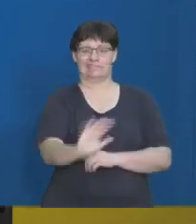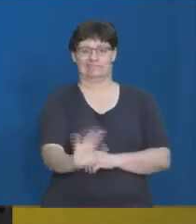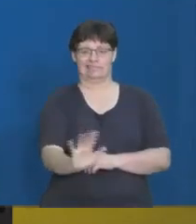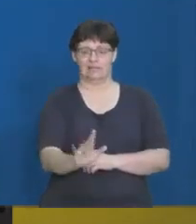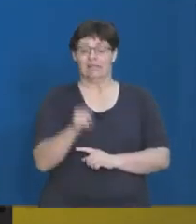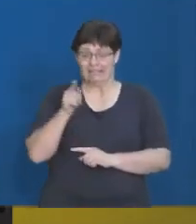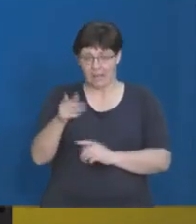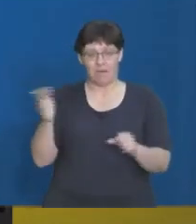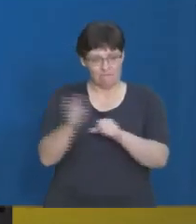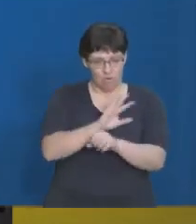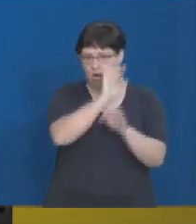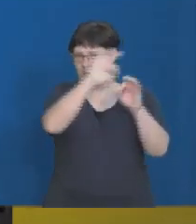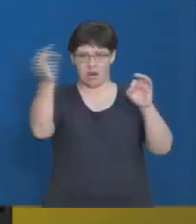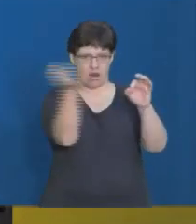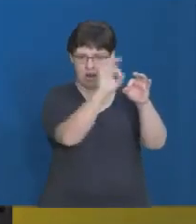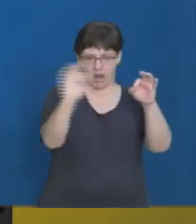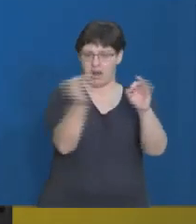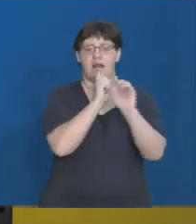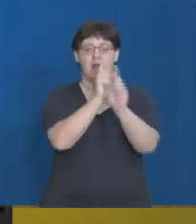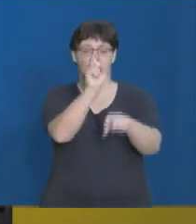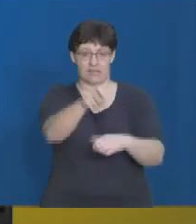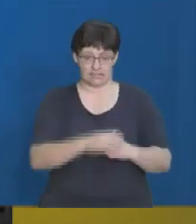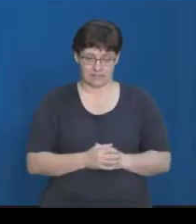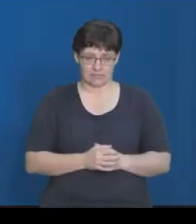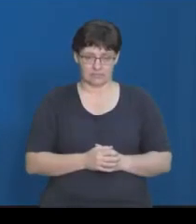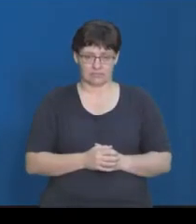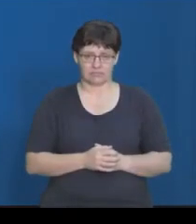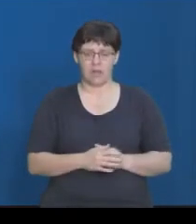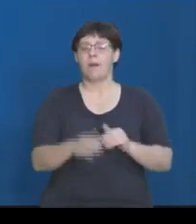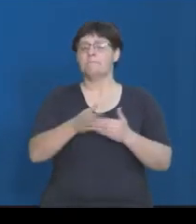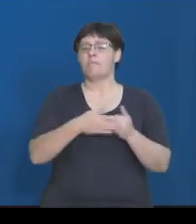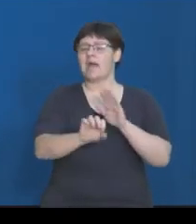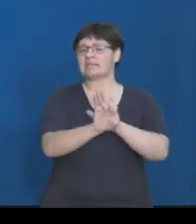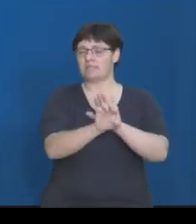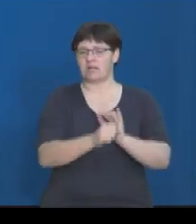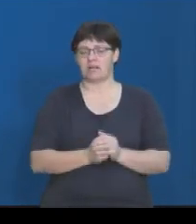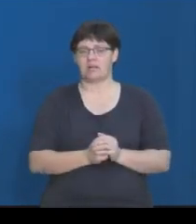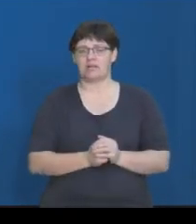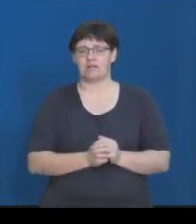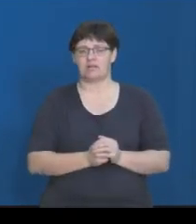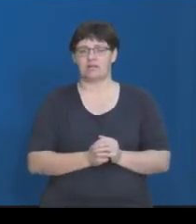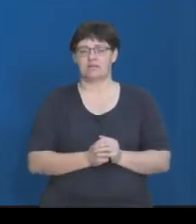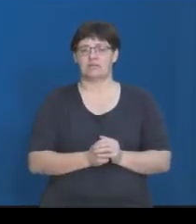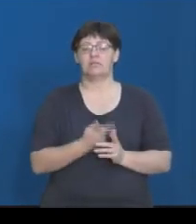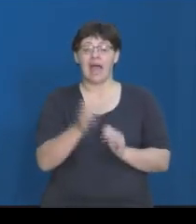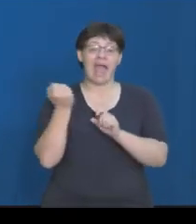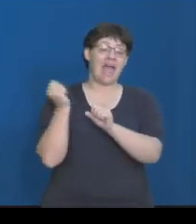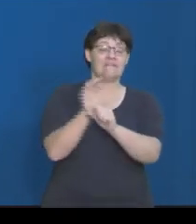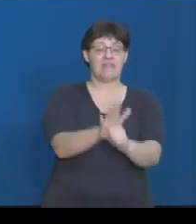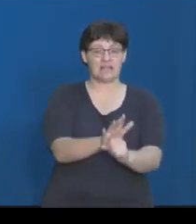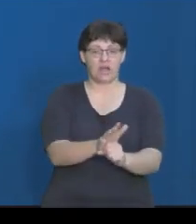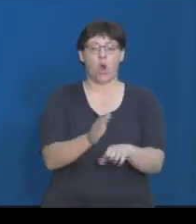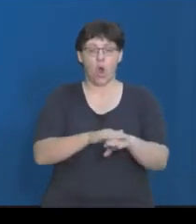this type of questions, right? Another example is, what would the effect be